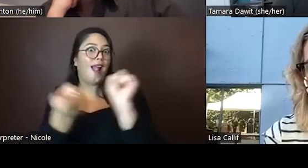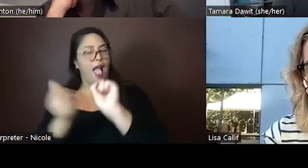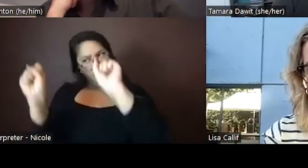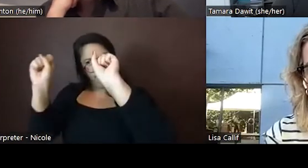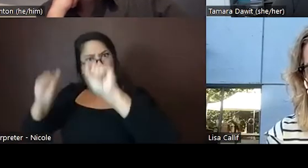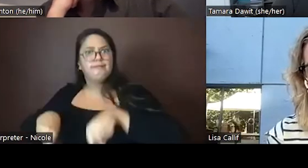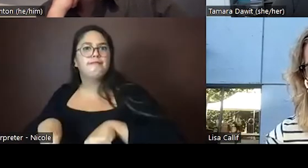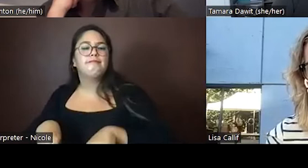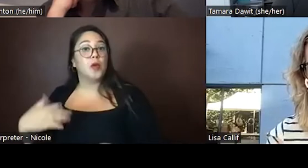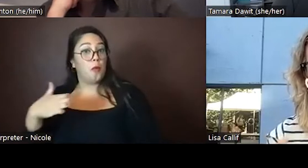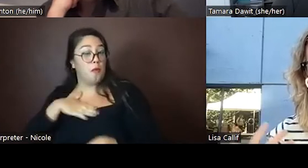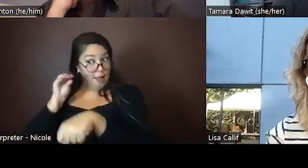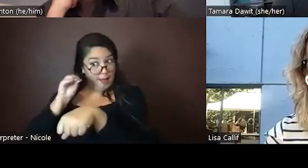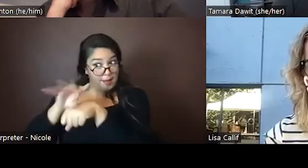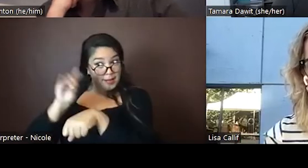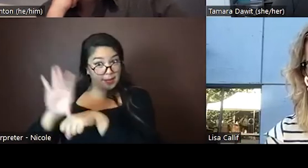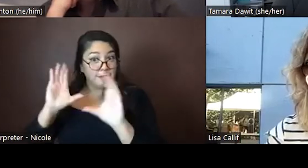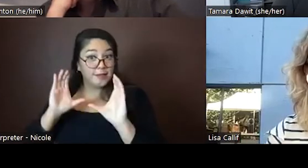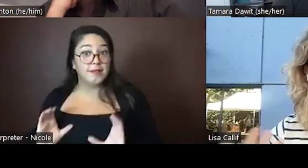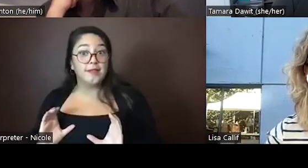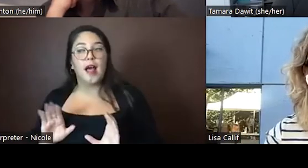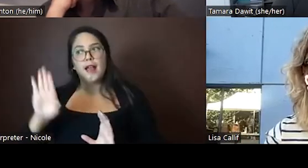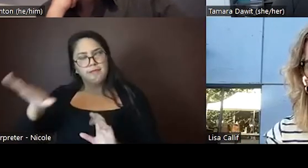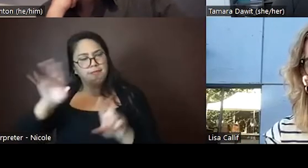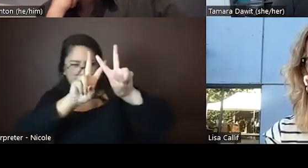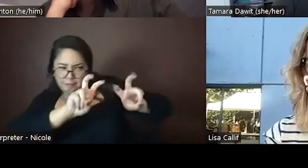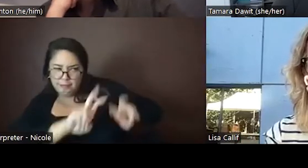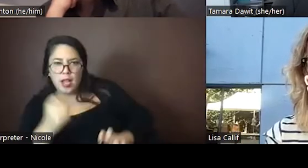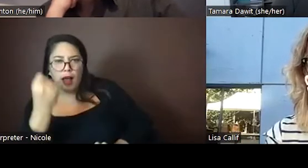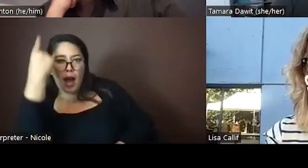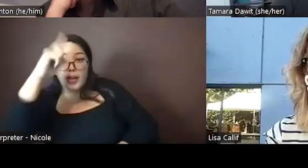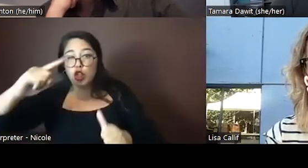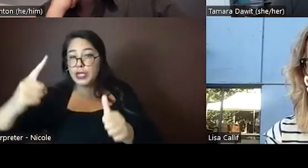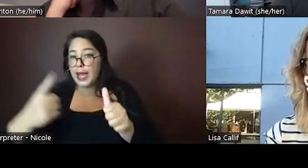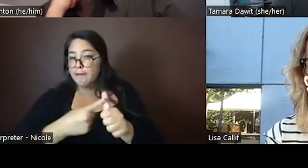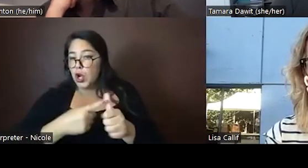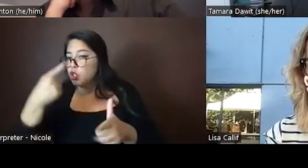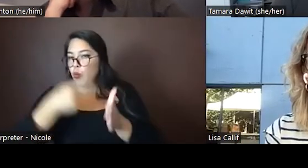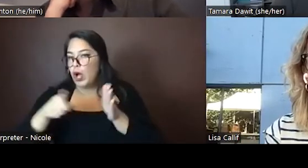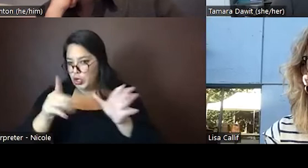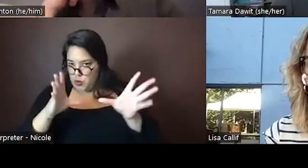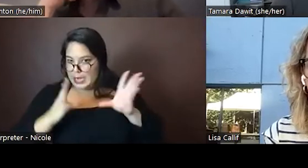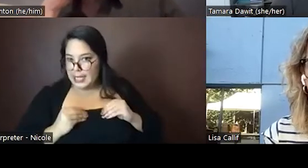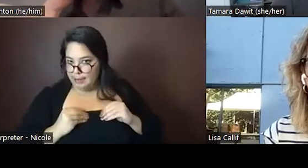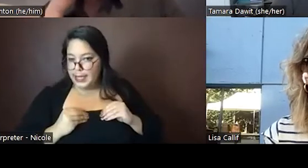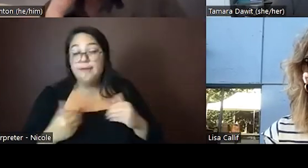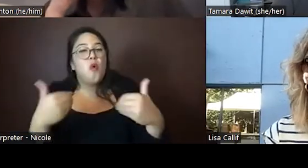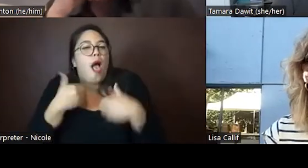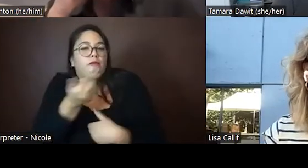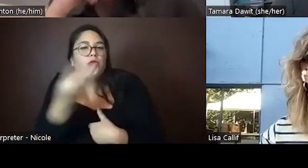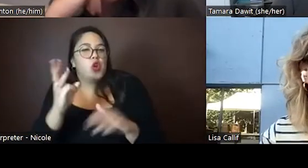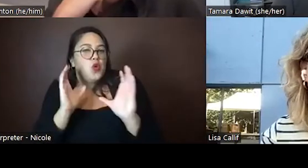advice always to clients is just to know what you're getting into. You know, we have several clients who do the bulk of their